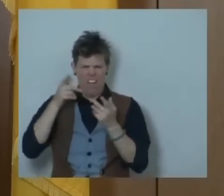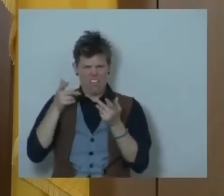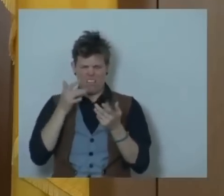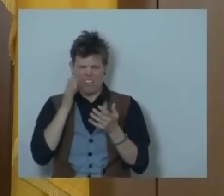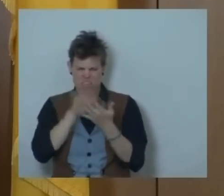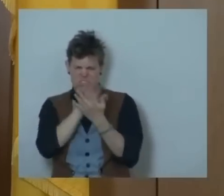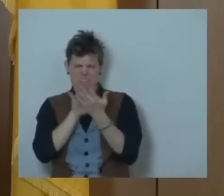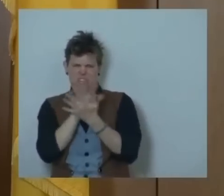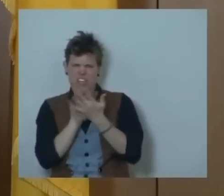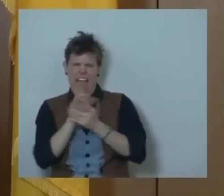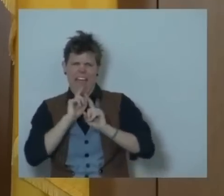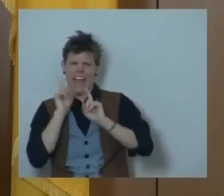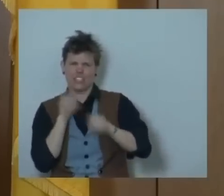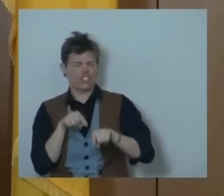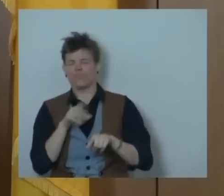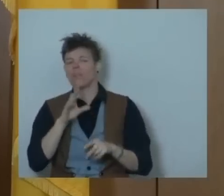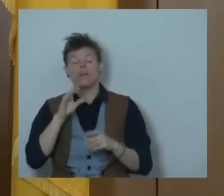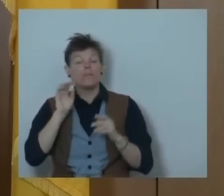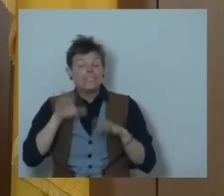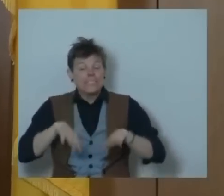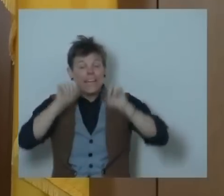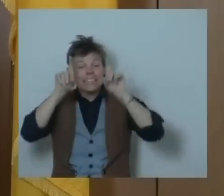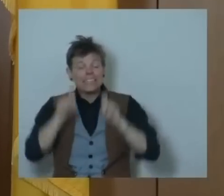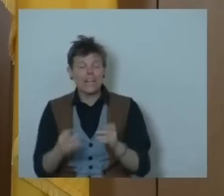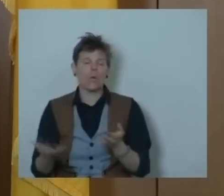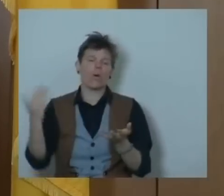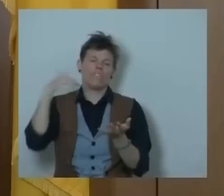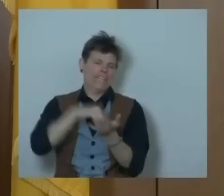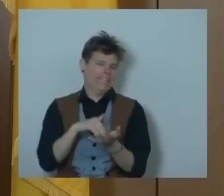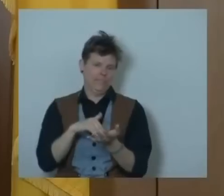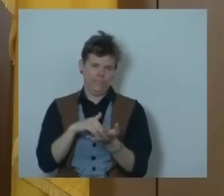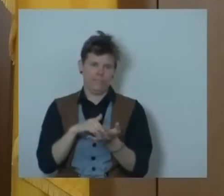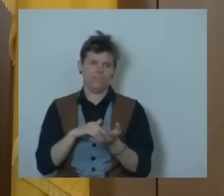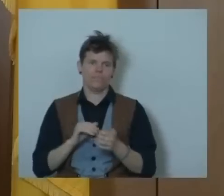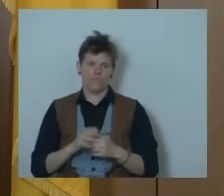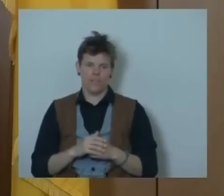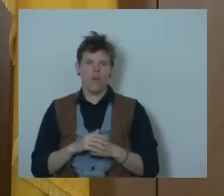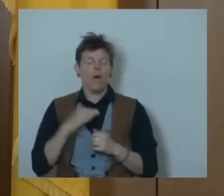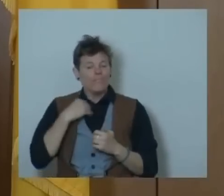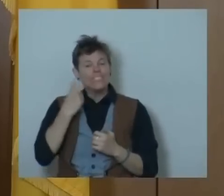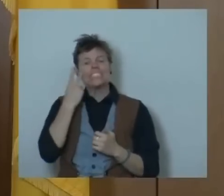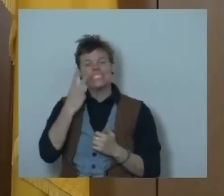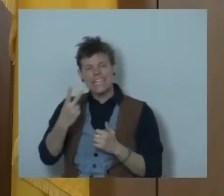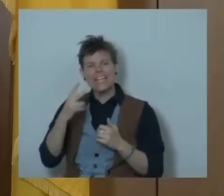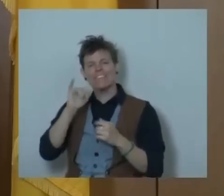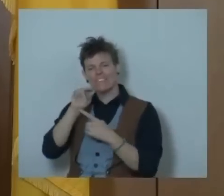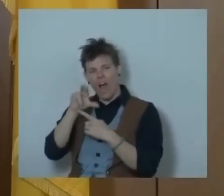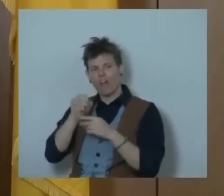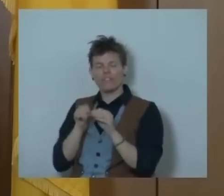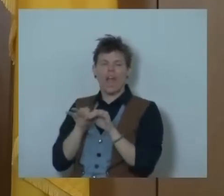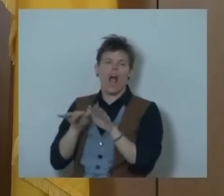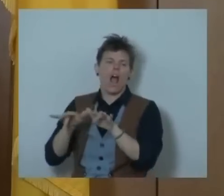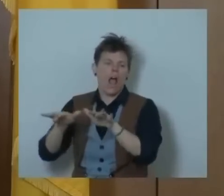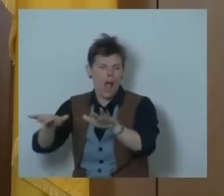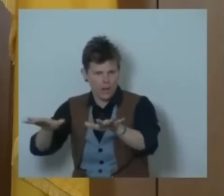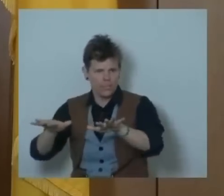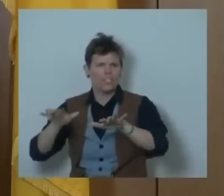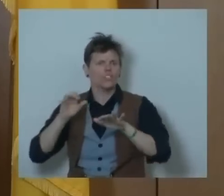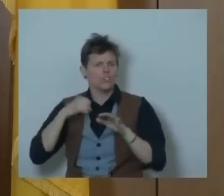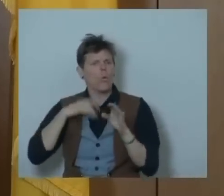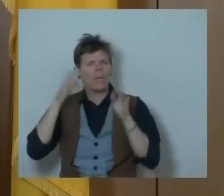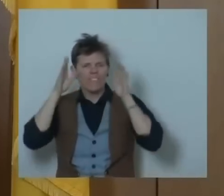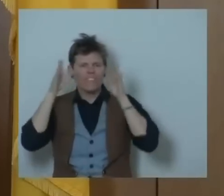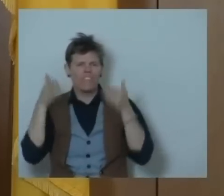retest everyone. There's going to be some frequency to that too. So everyone is going to be focused, I would guess, on that